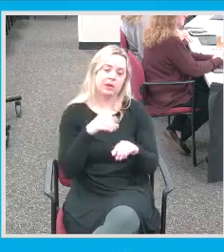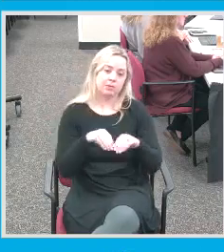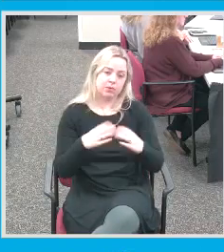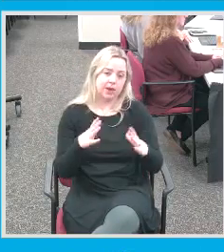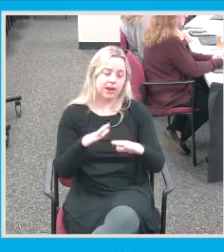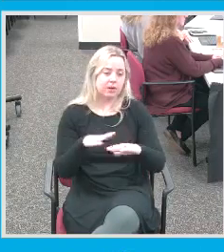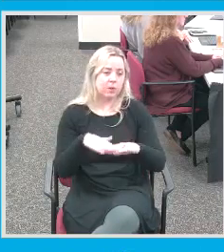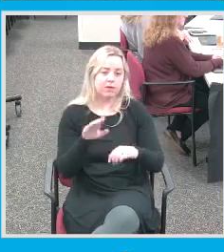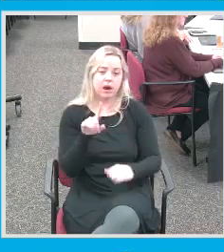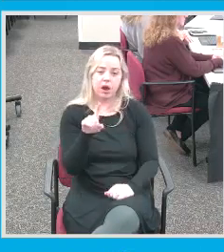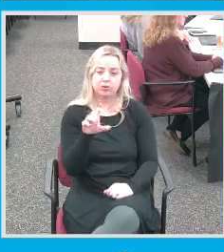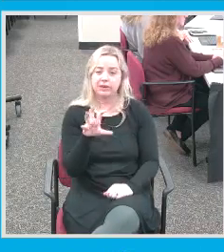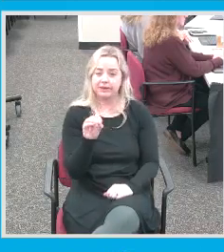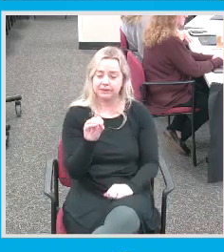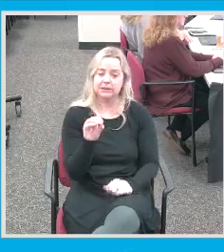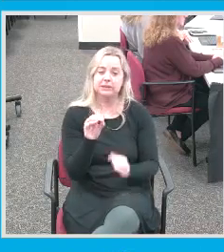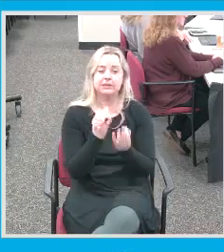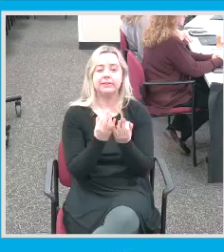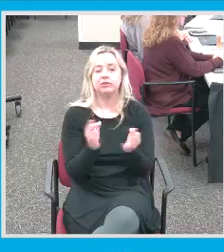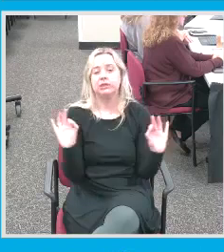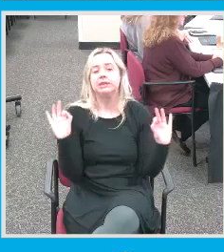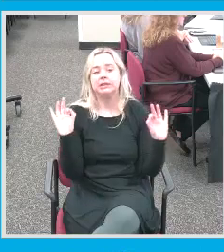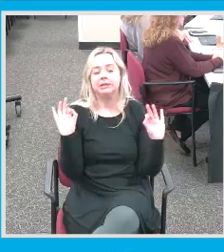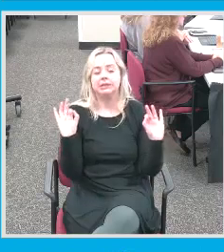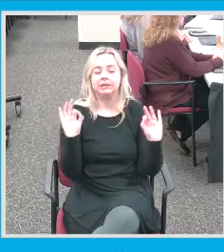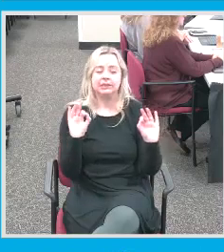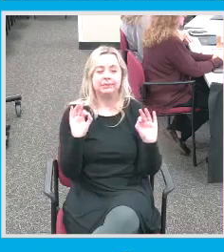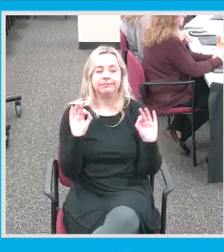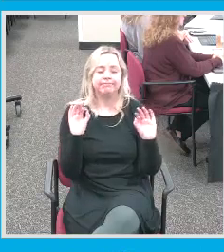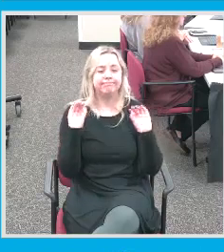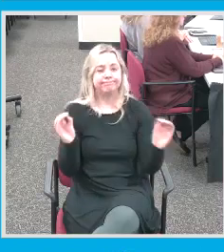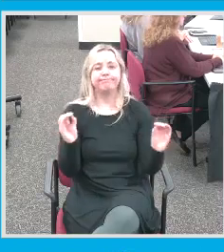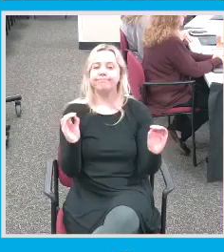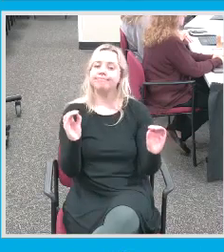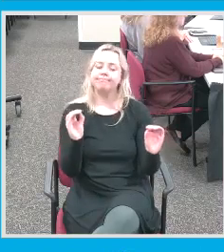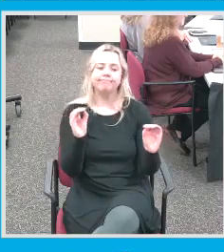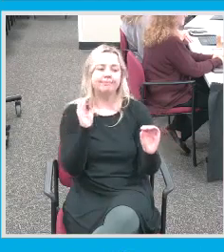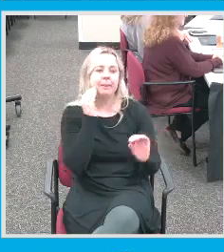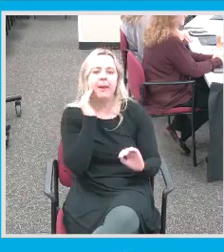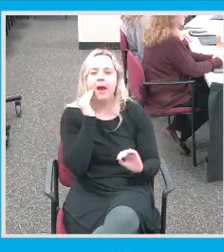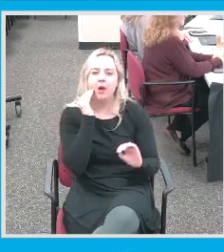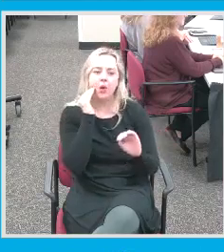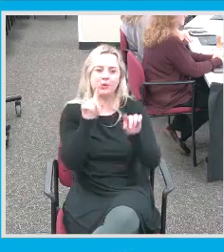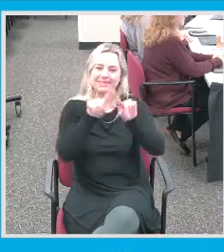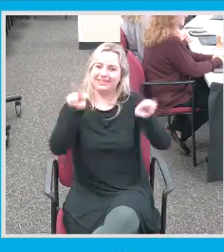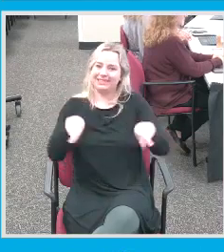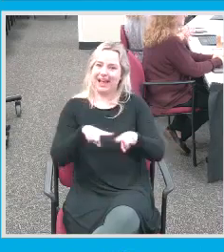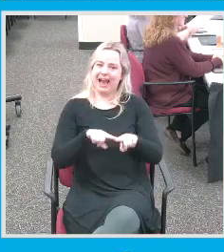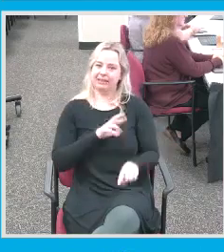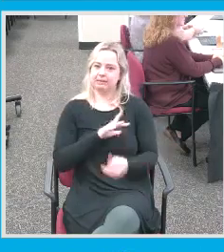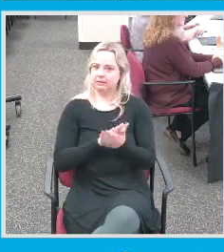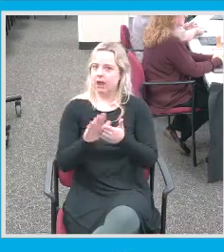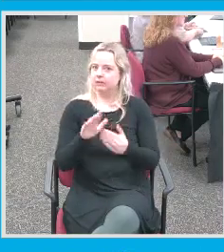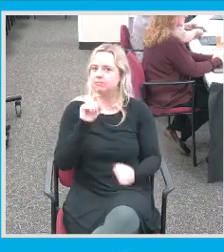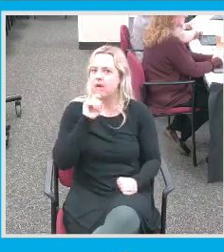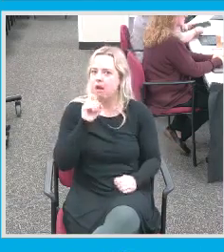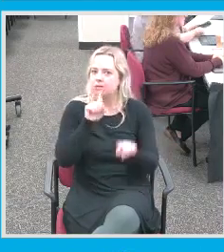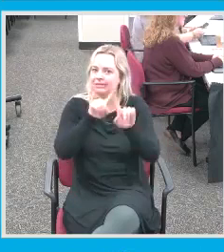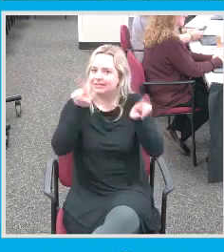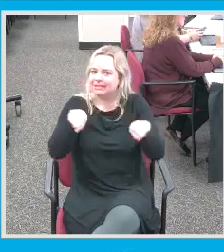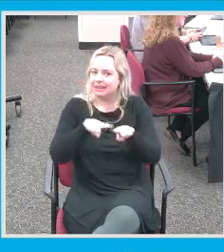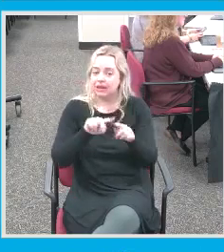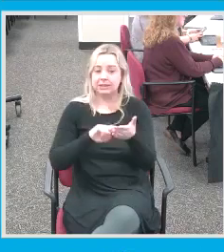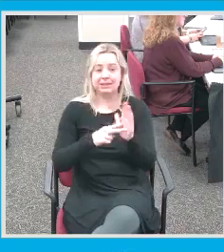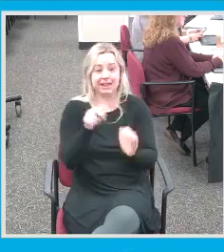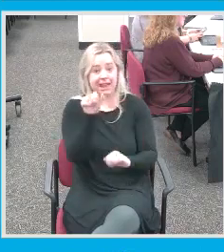plus free tobacco-free school signage, like metal, nice signs to schools, so that anyone who's coming and